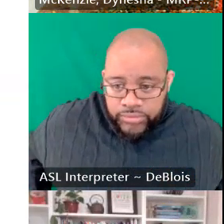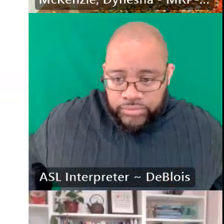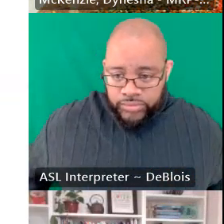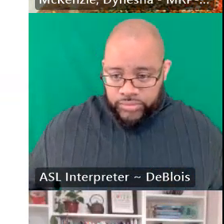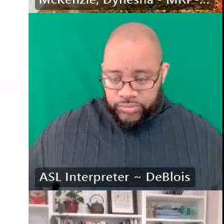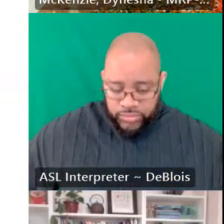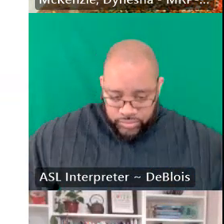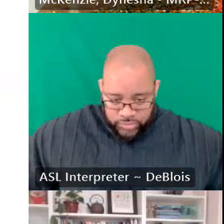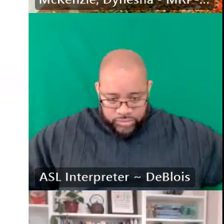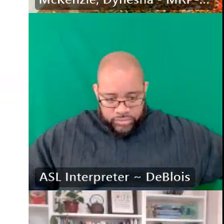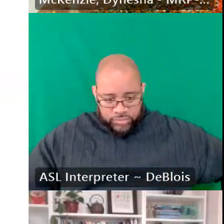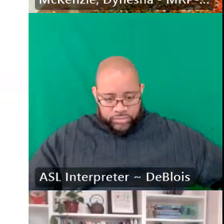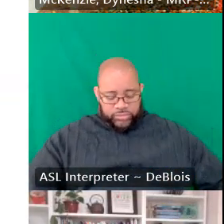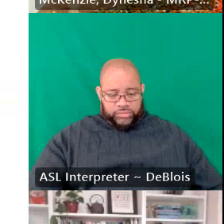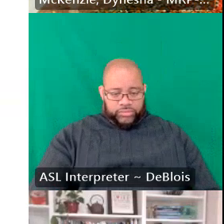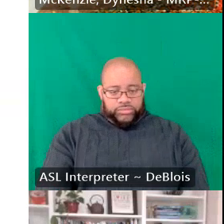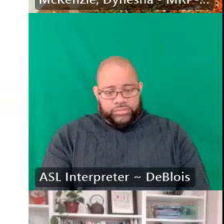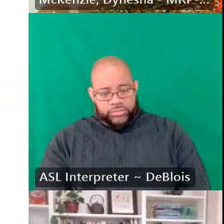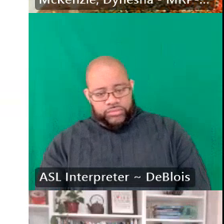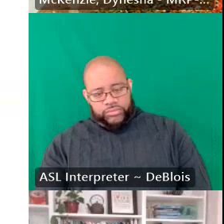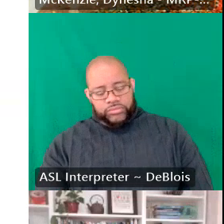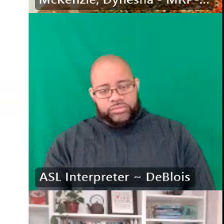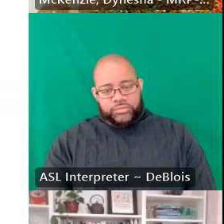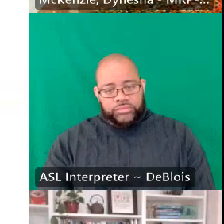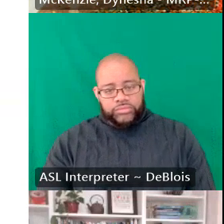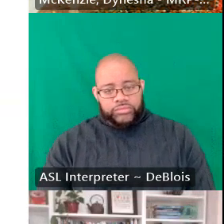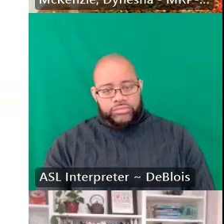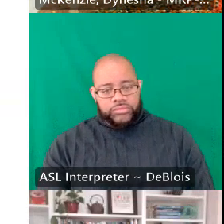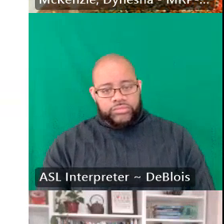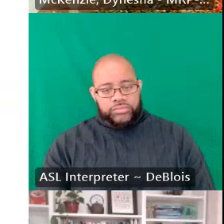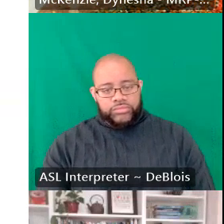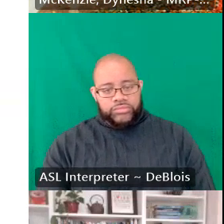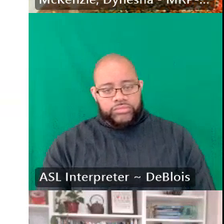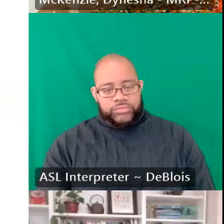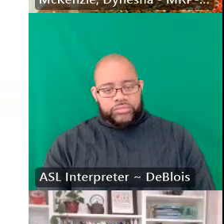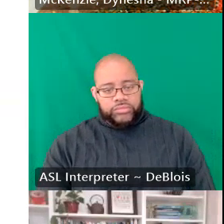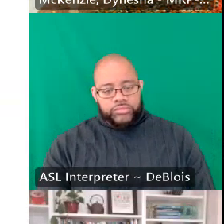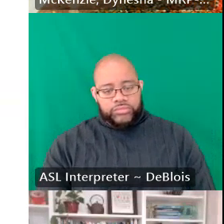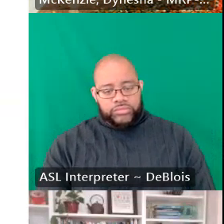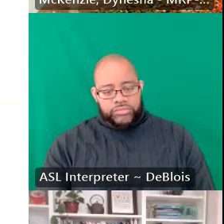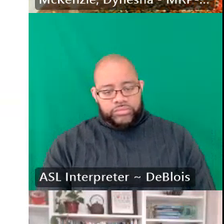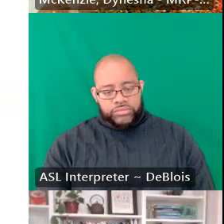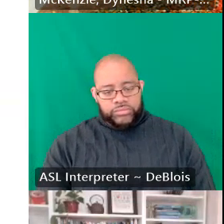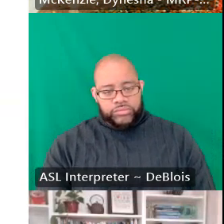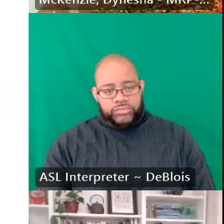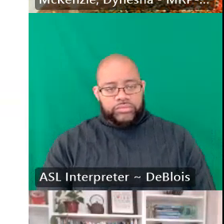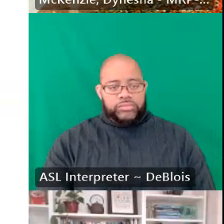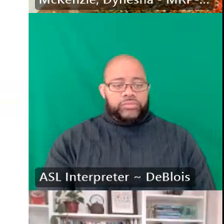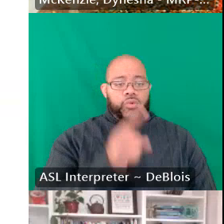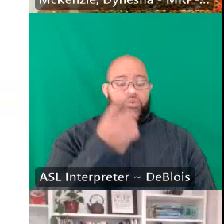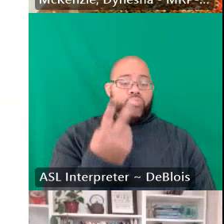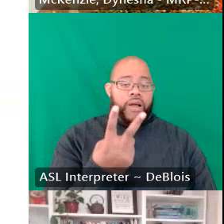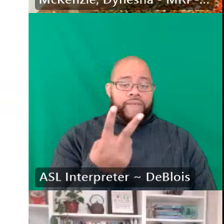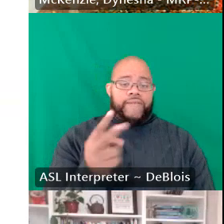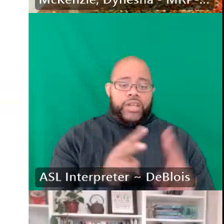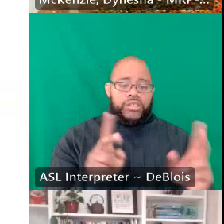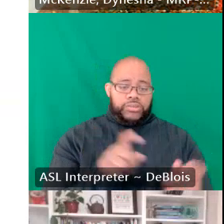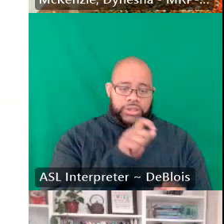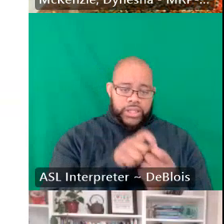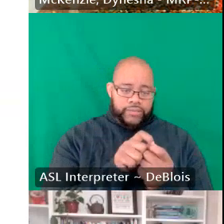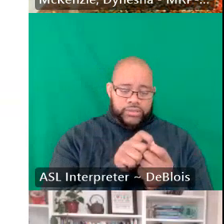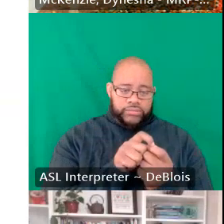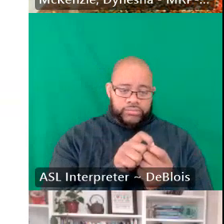Fun stuff. Okay. I'm not going to, section 112 here is very specific